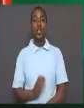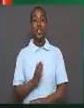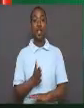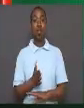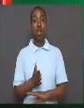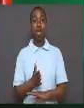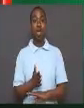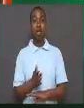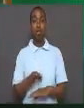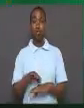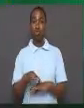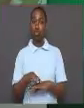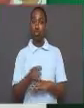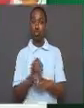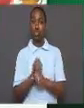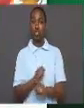heal wounds.